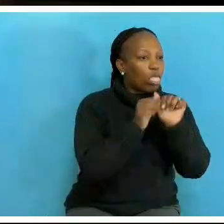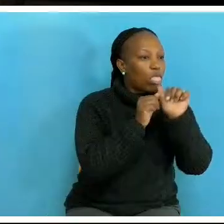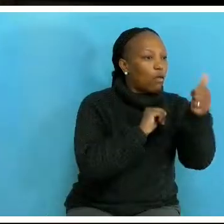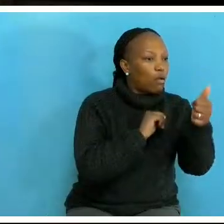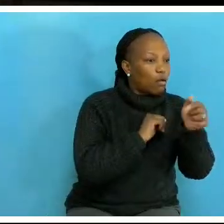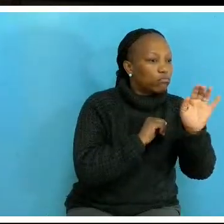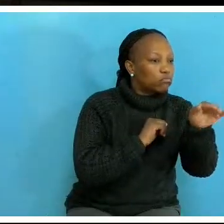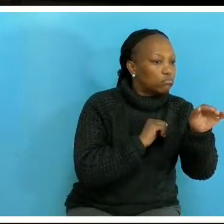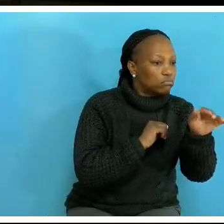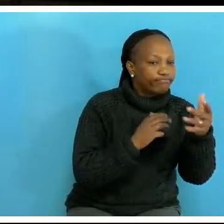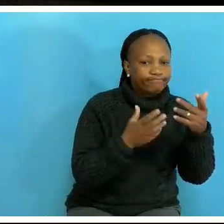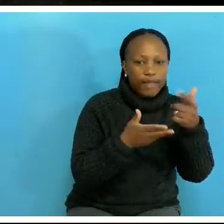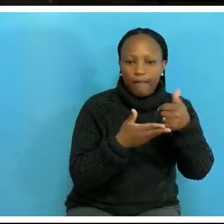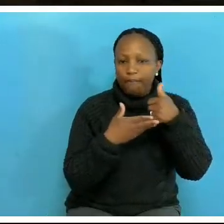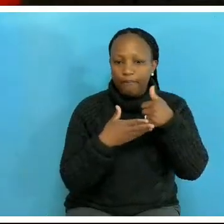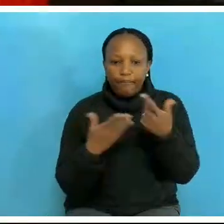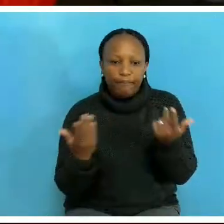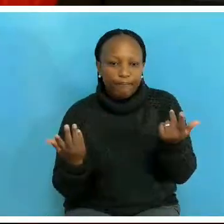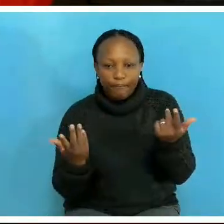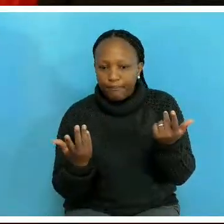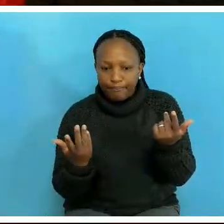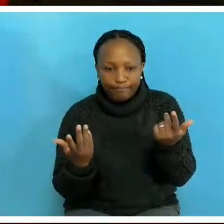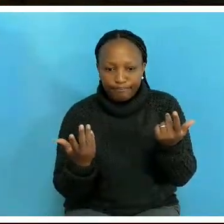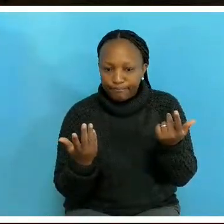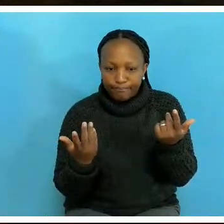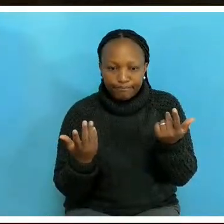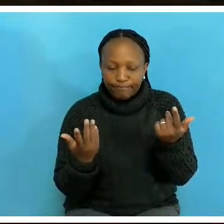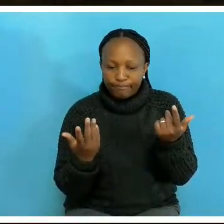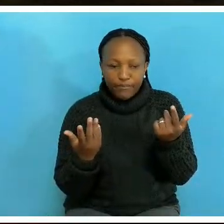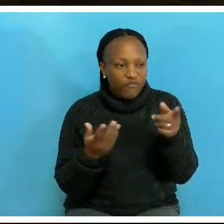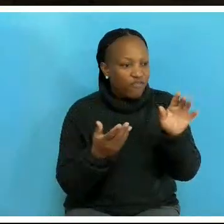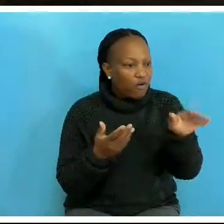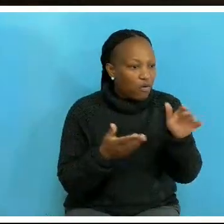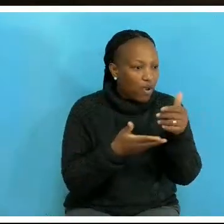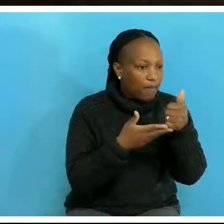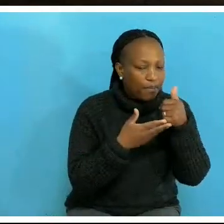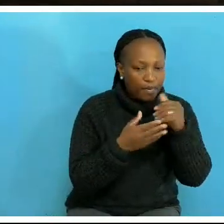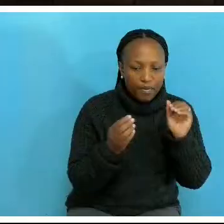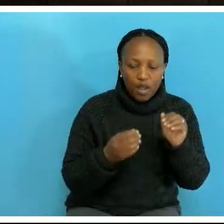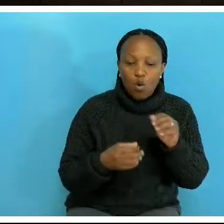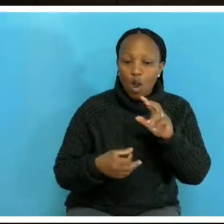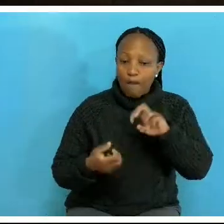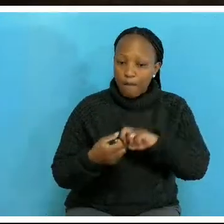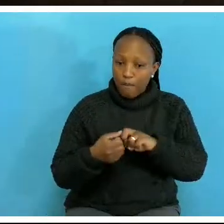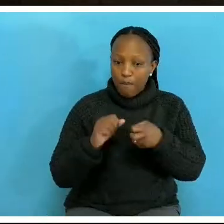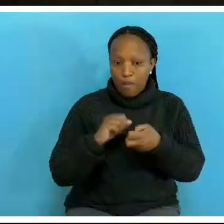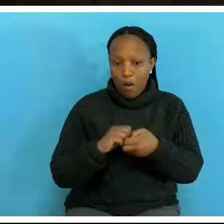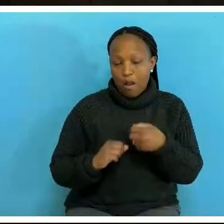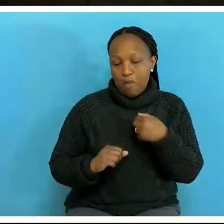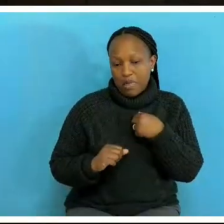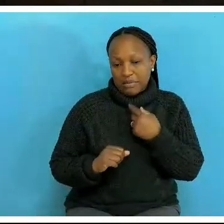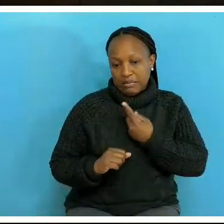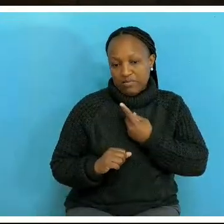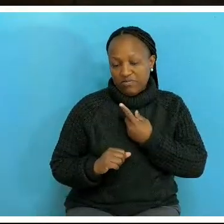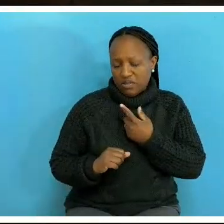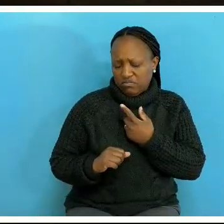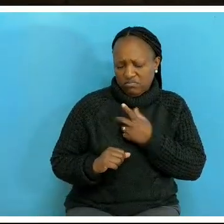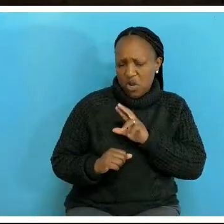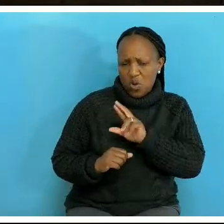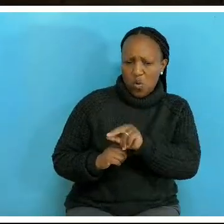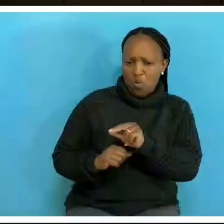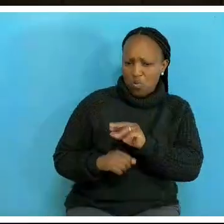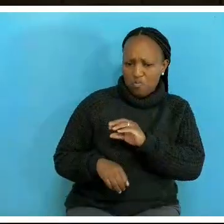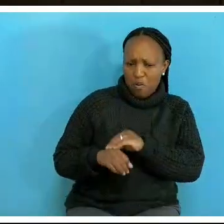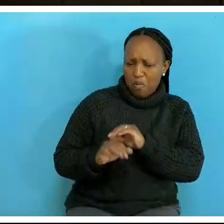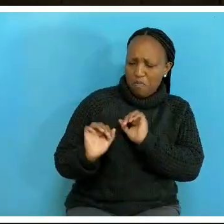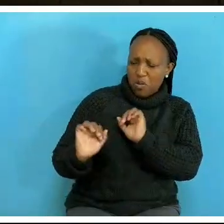We have to see to our own problems, although that problems wasn't created by us. There's a lot